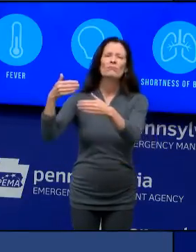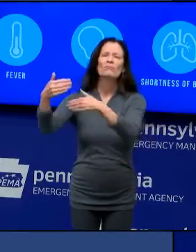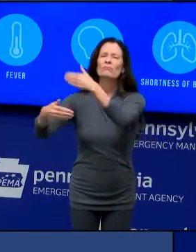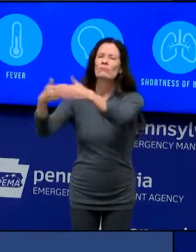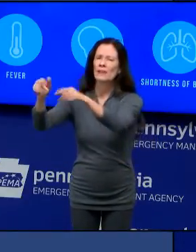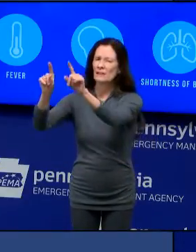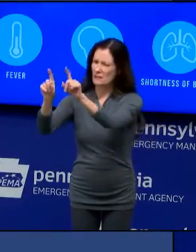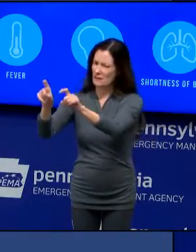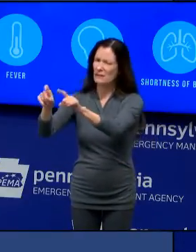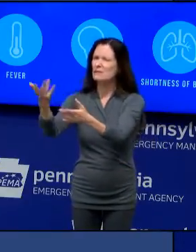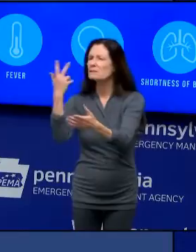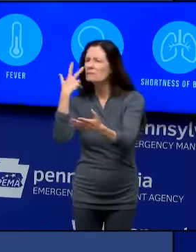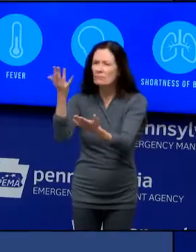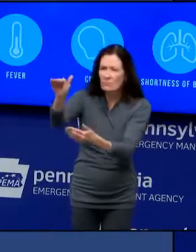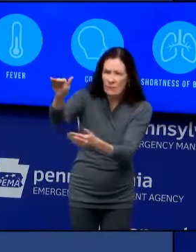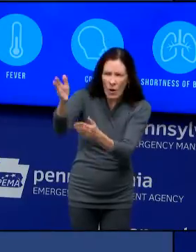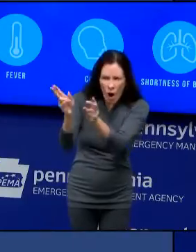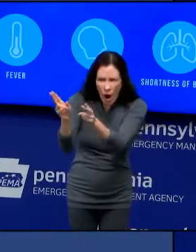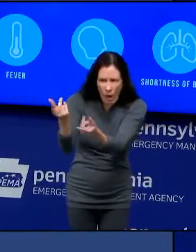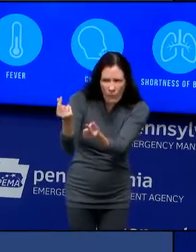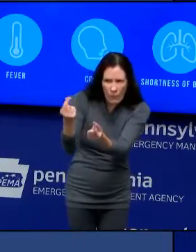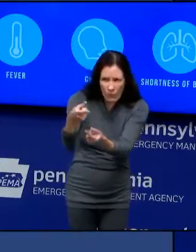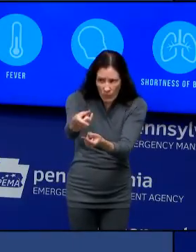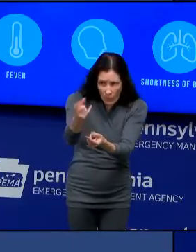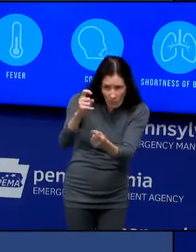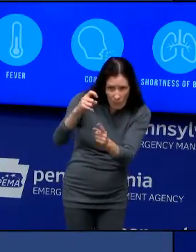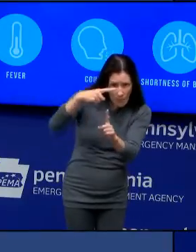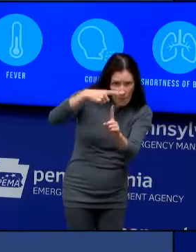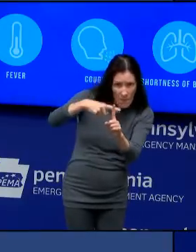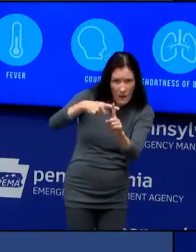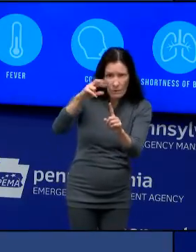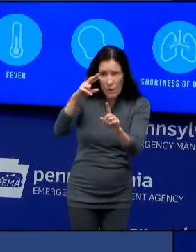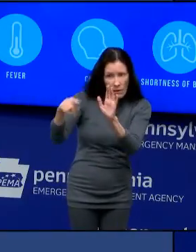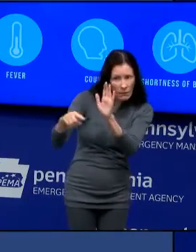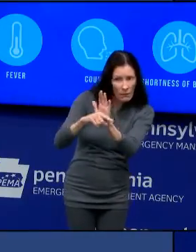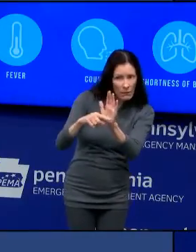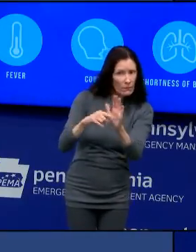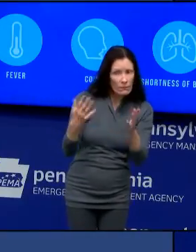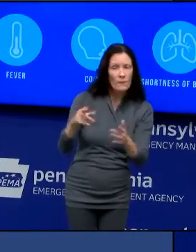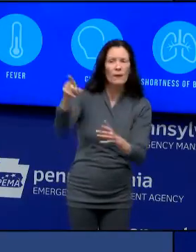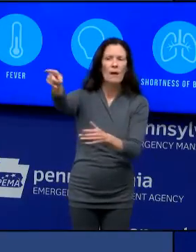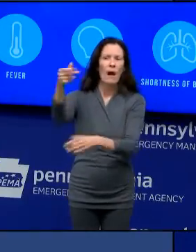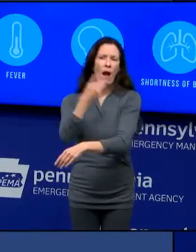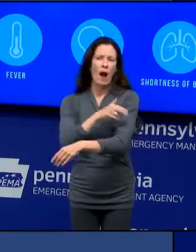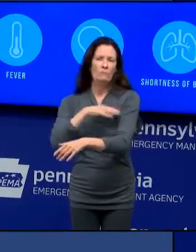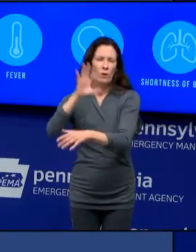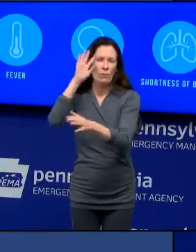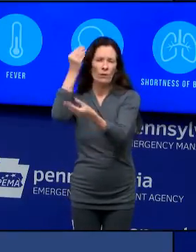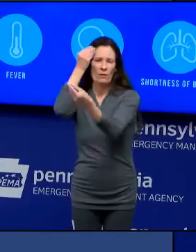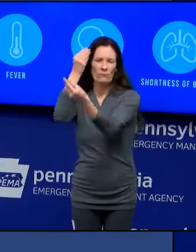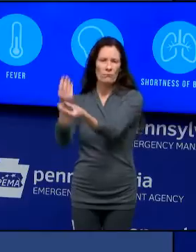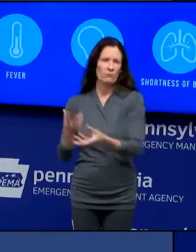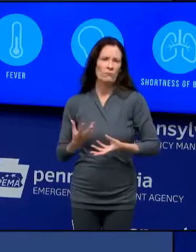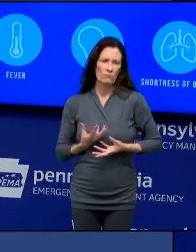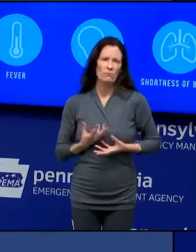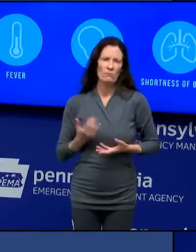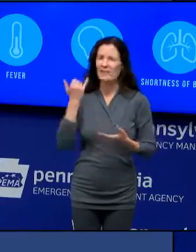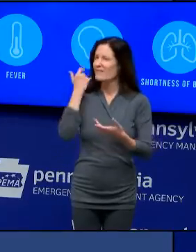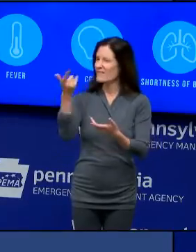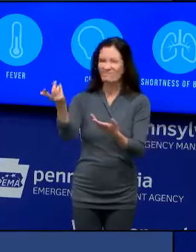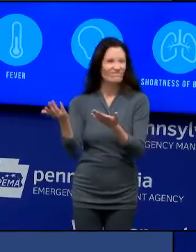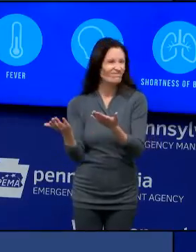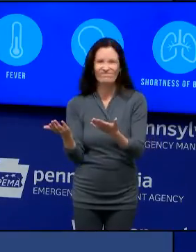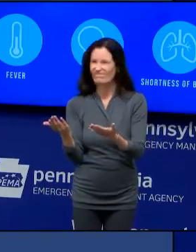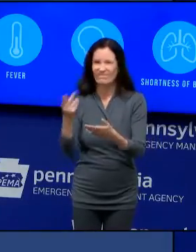of the test. It would be possible to reach out to us if that was not successful, but if that test was run, she should have